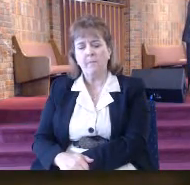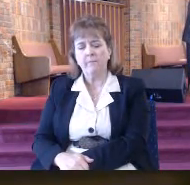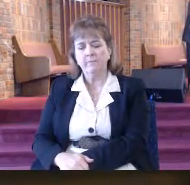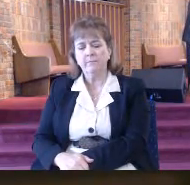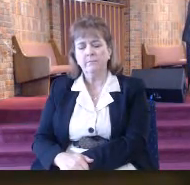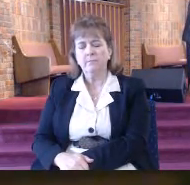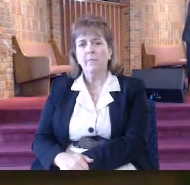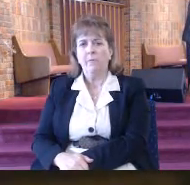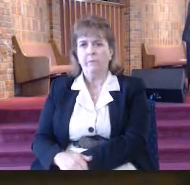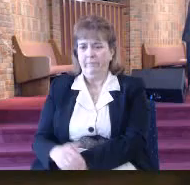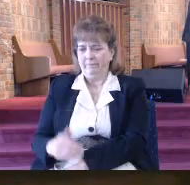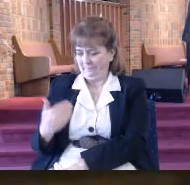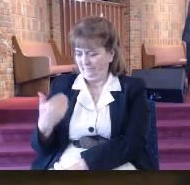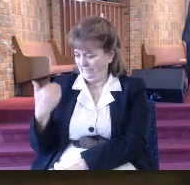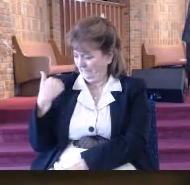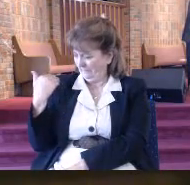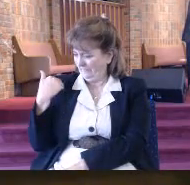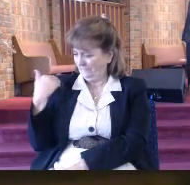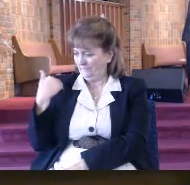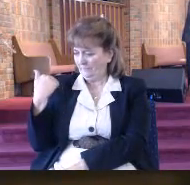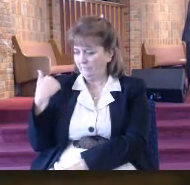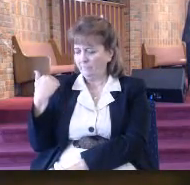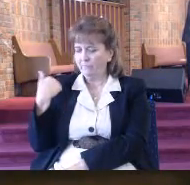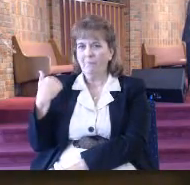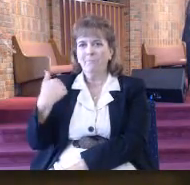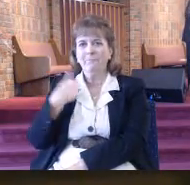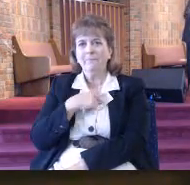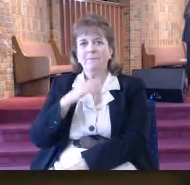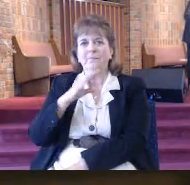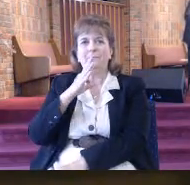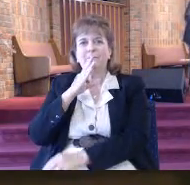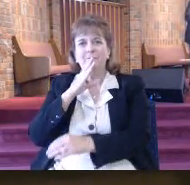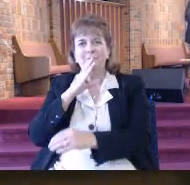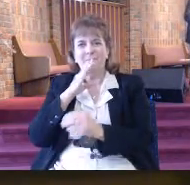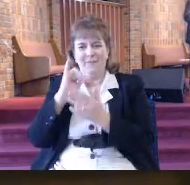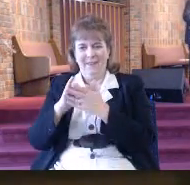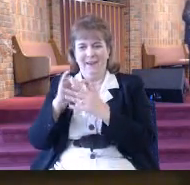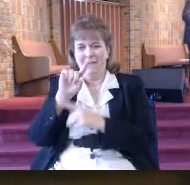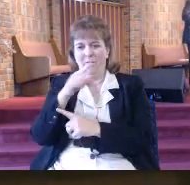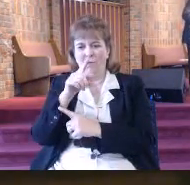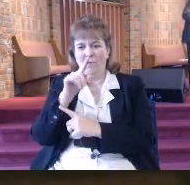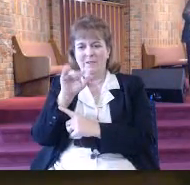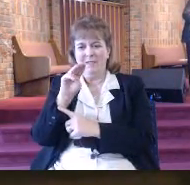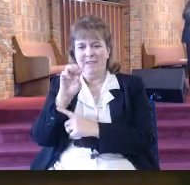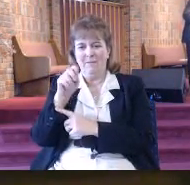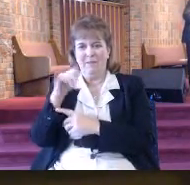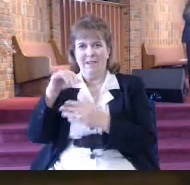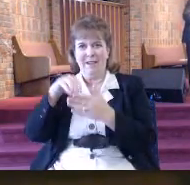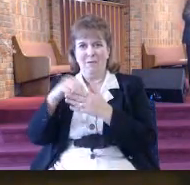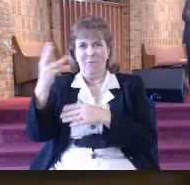It wasn't long ago that some of this material we talked about on a Wednesday night, but it fits